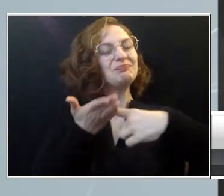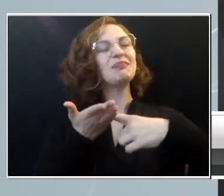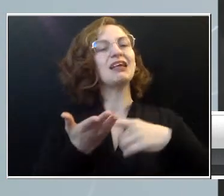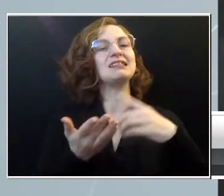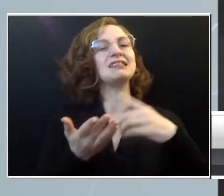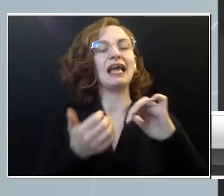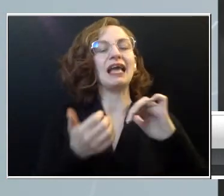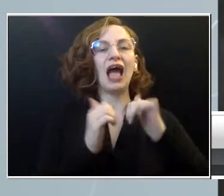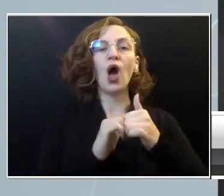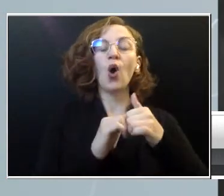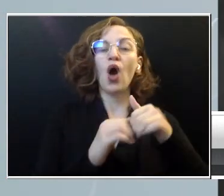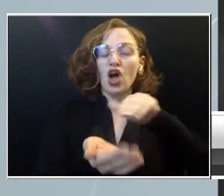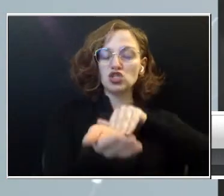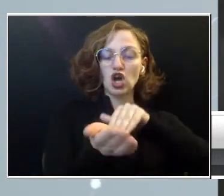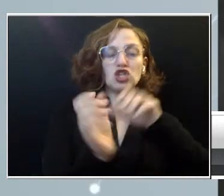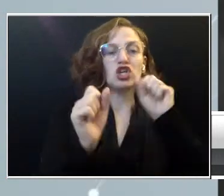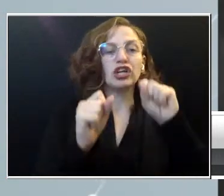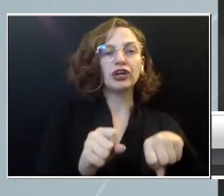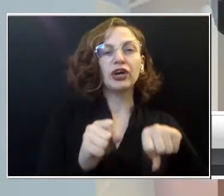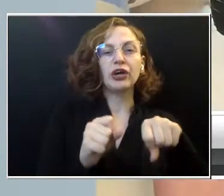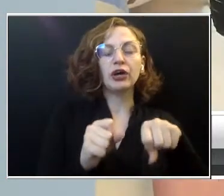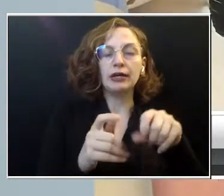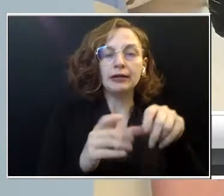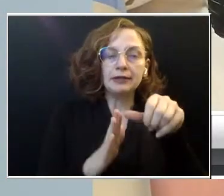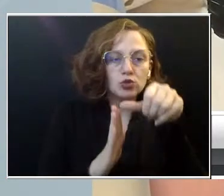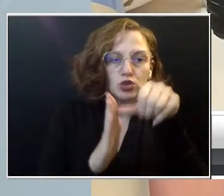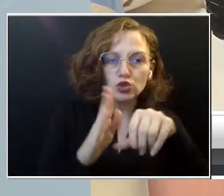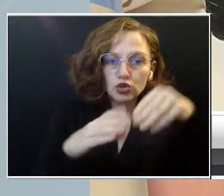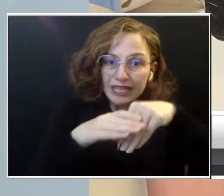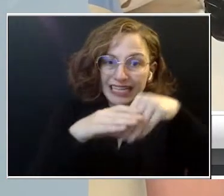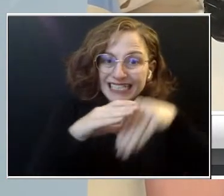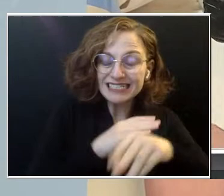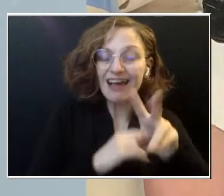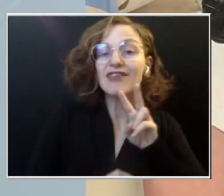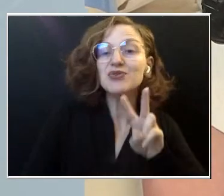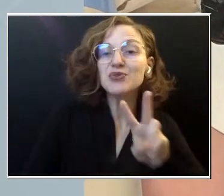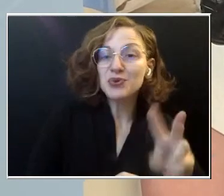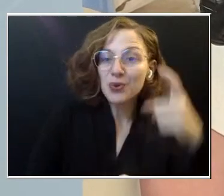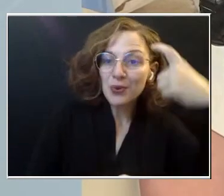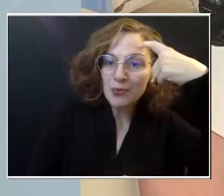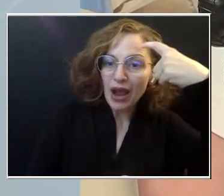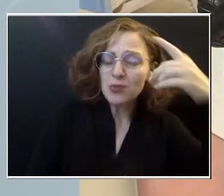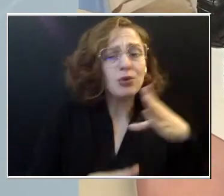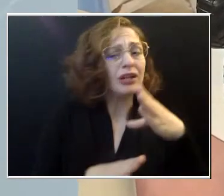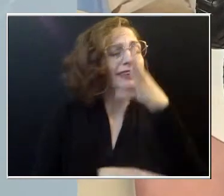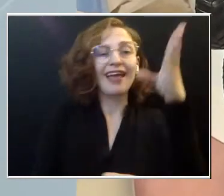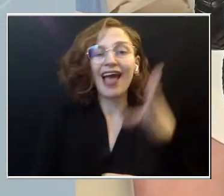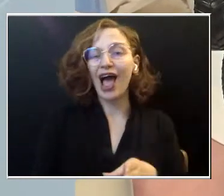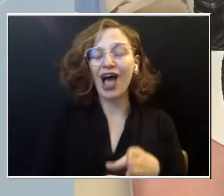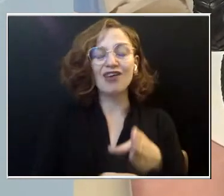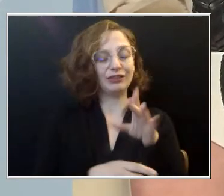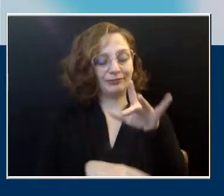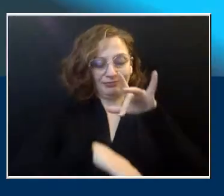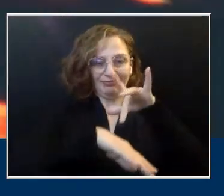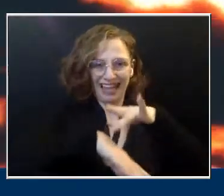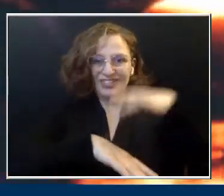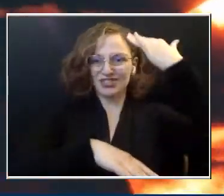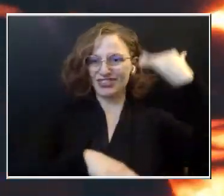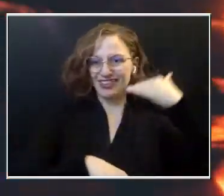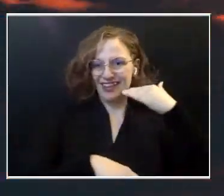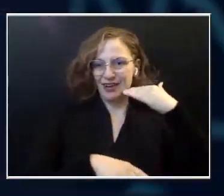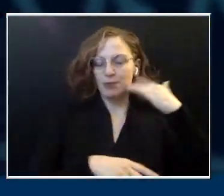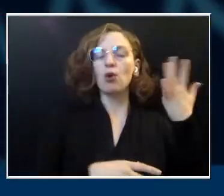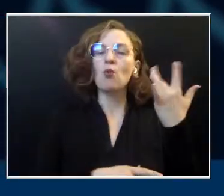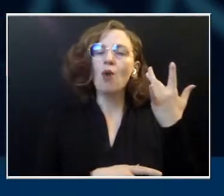without ever making an incision in his head. Why little Camden had to be flown to Kansas City, though, for his care.